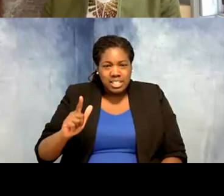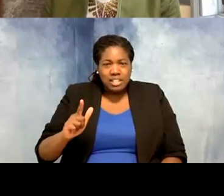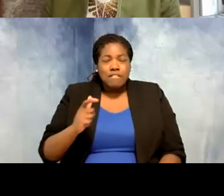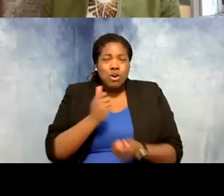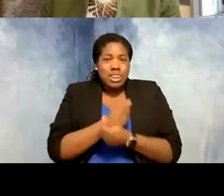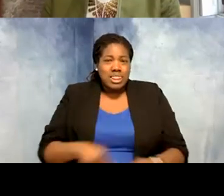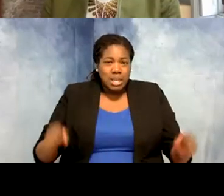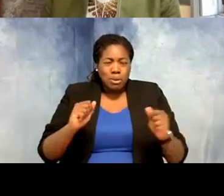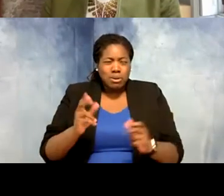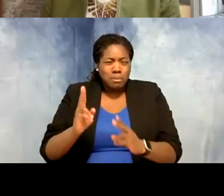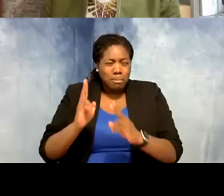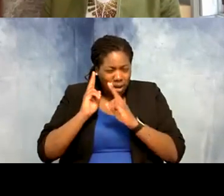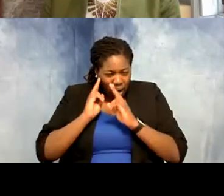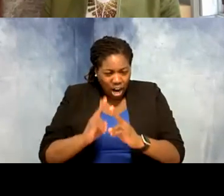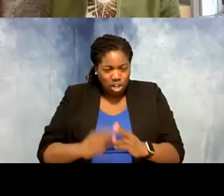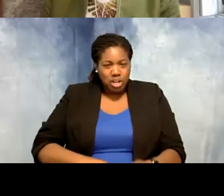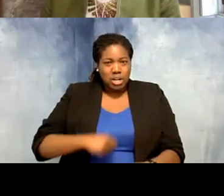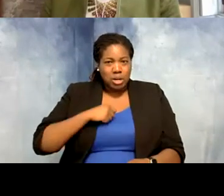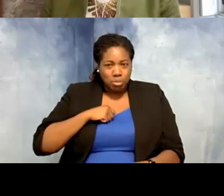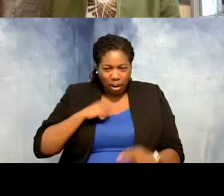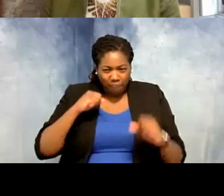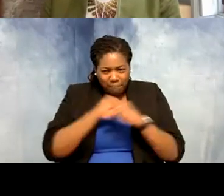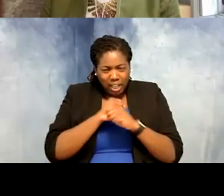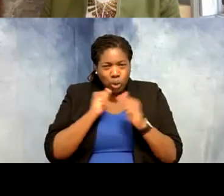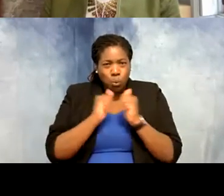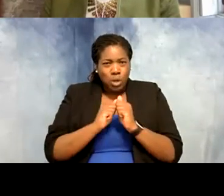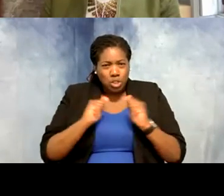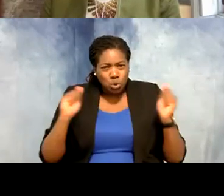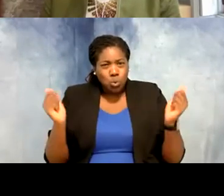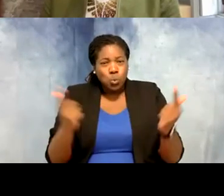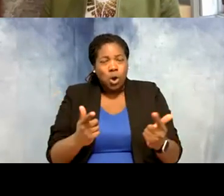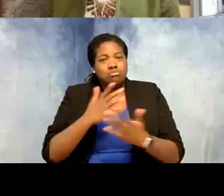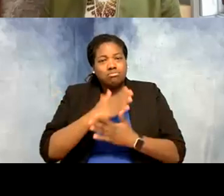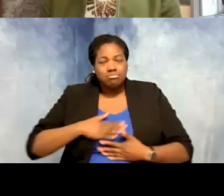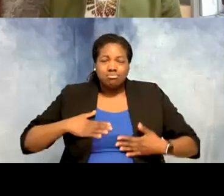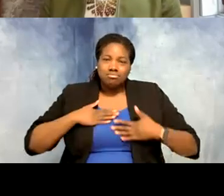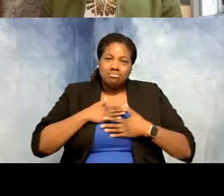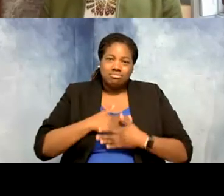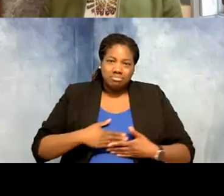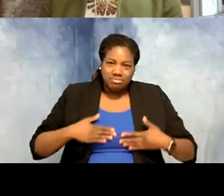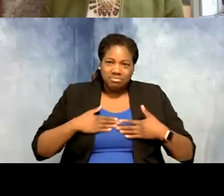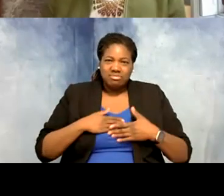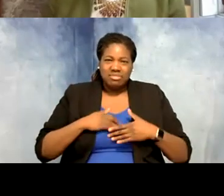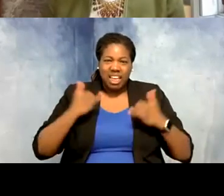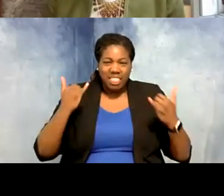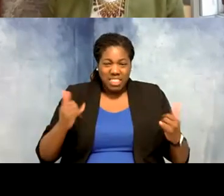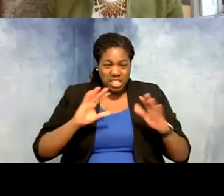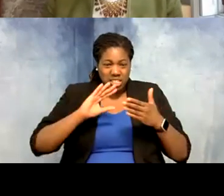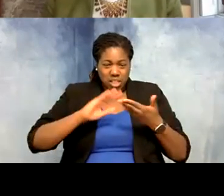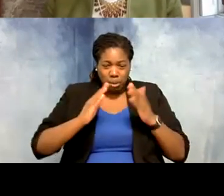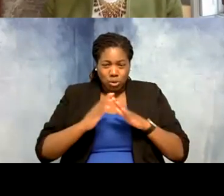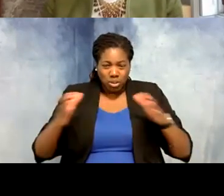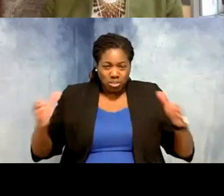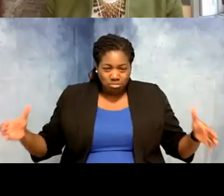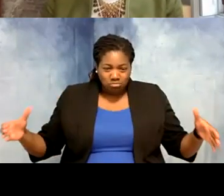am honored and proud to be in this fight with you, and it has been a great pleasure to bring this community together to hear all